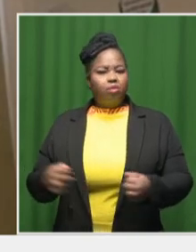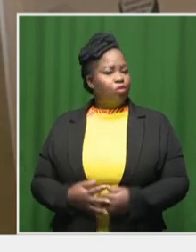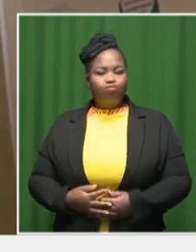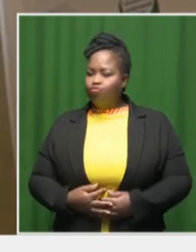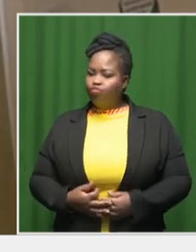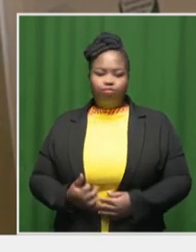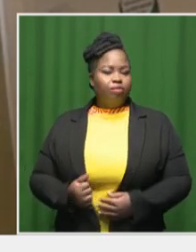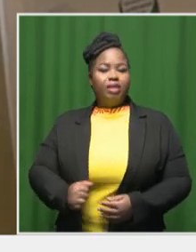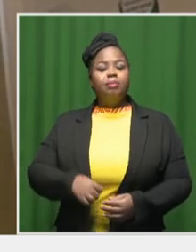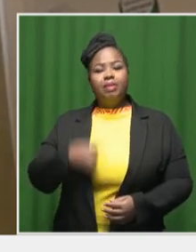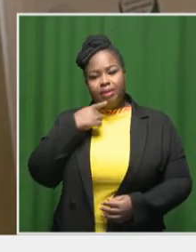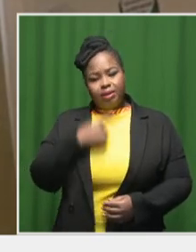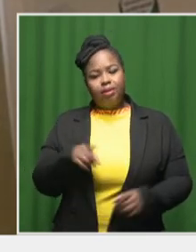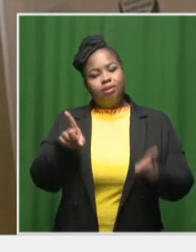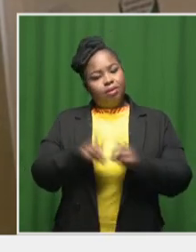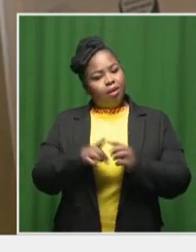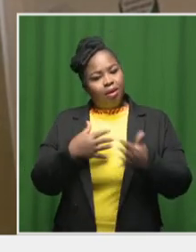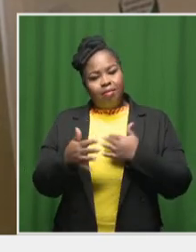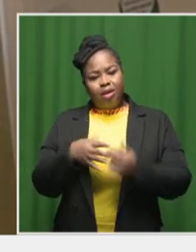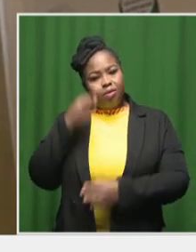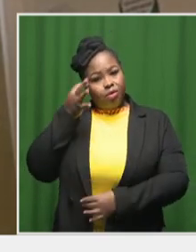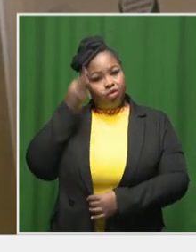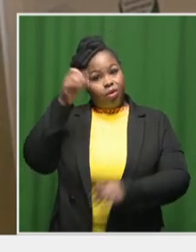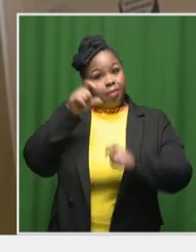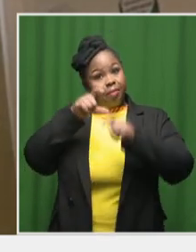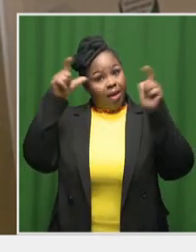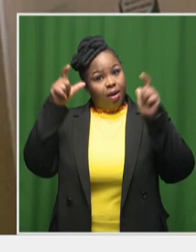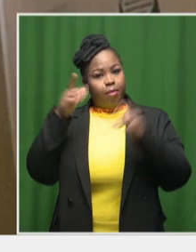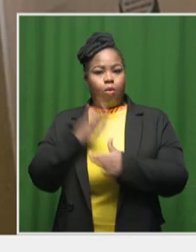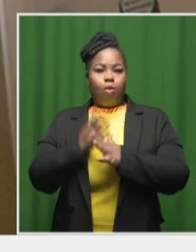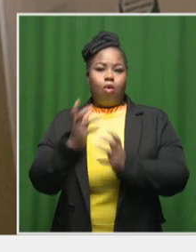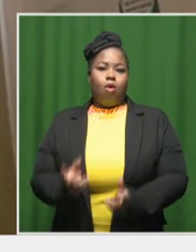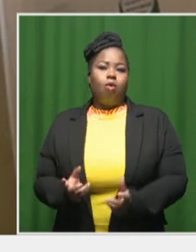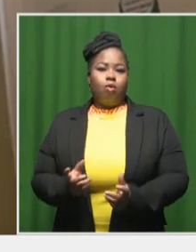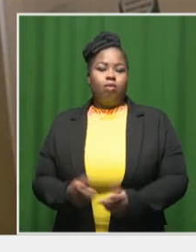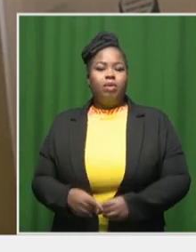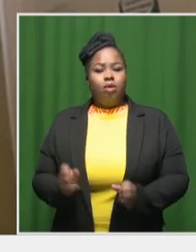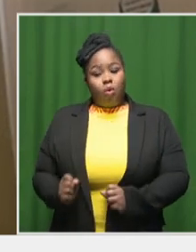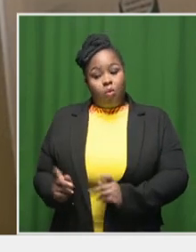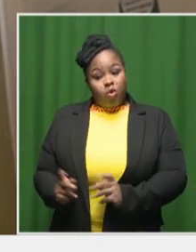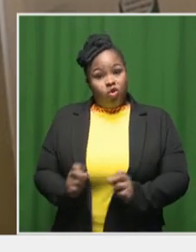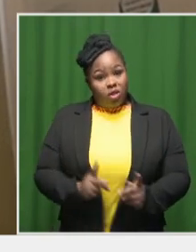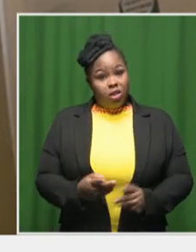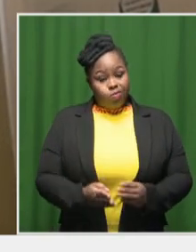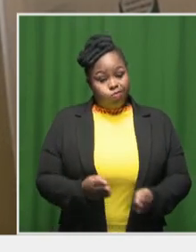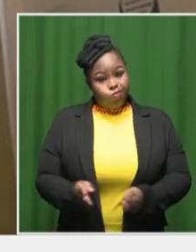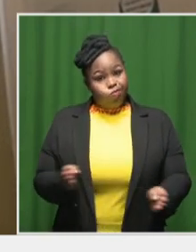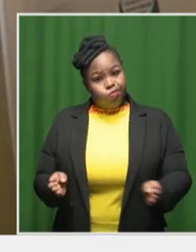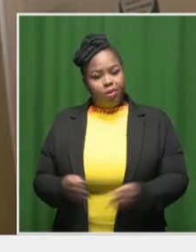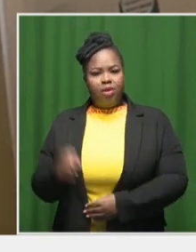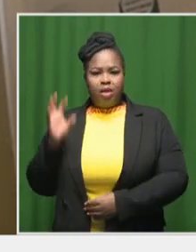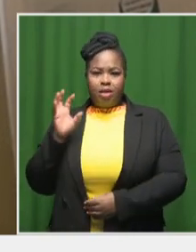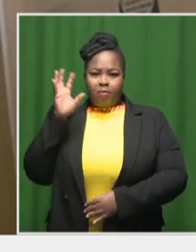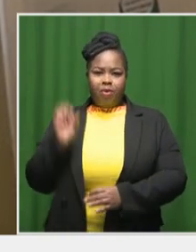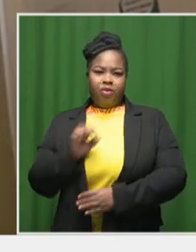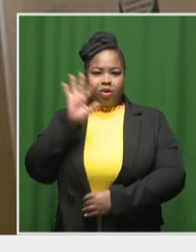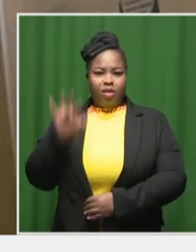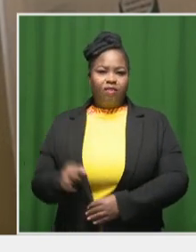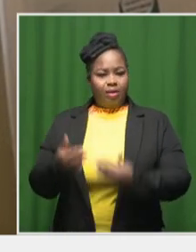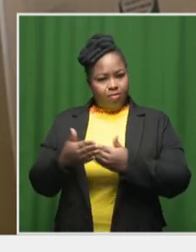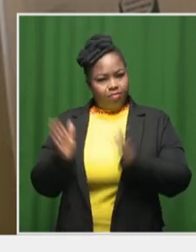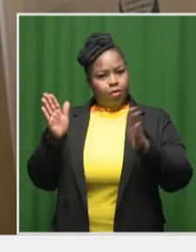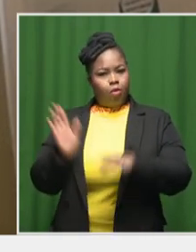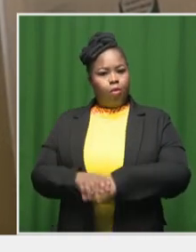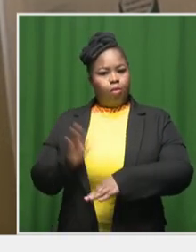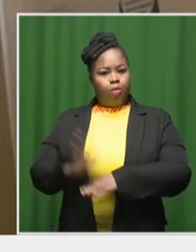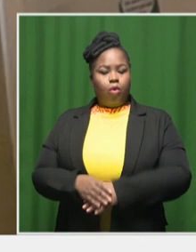I mentioned, like, if you have a dream, dream big, but also work hard. There's a lot of opportunities, and Netball South Africa is opening more